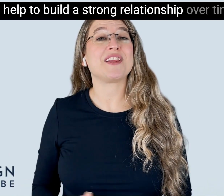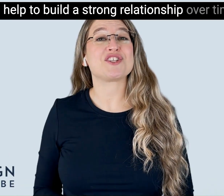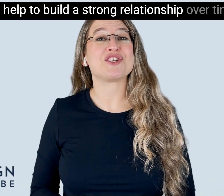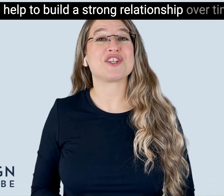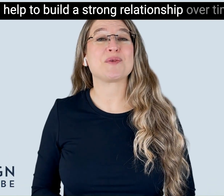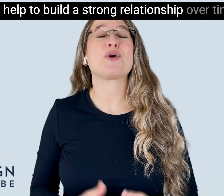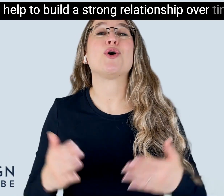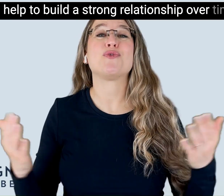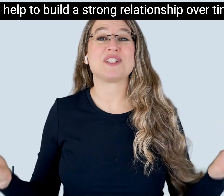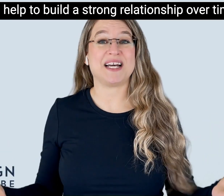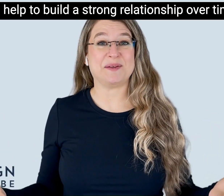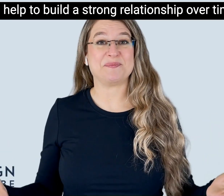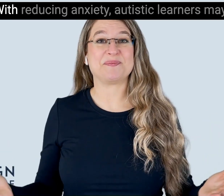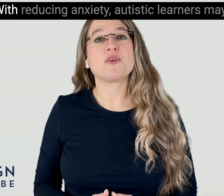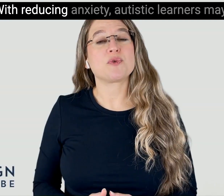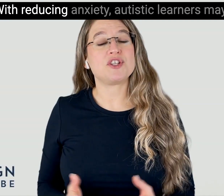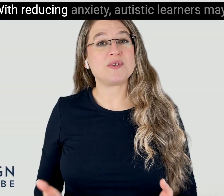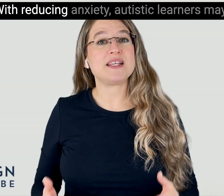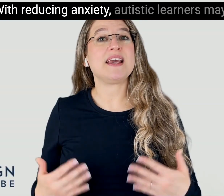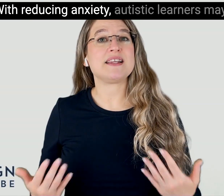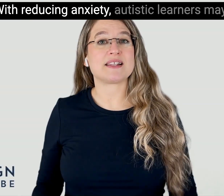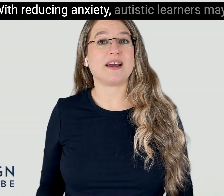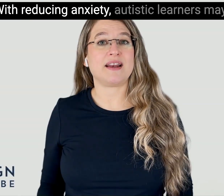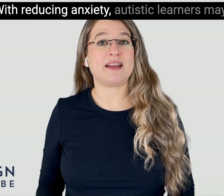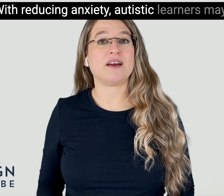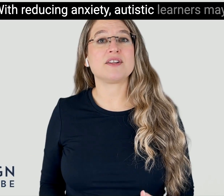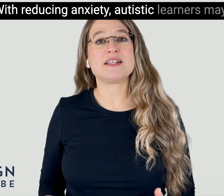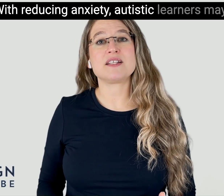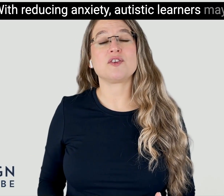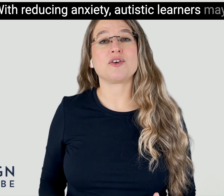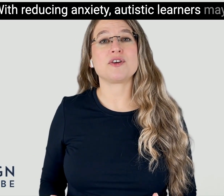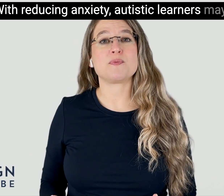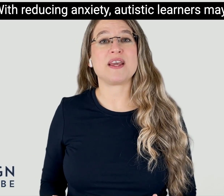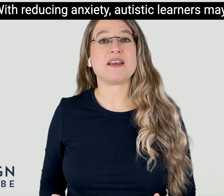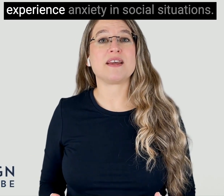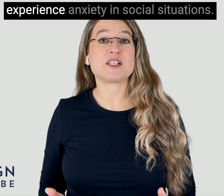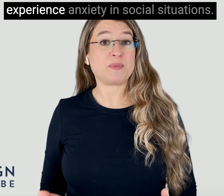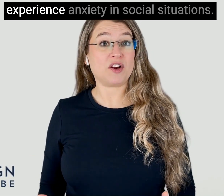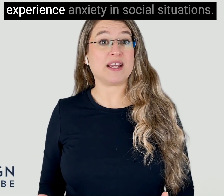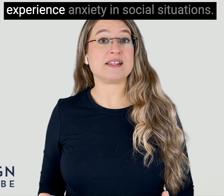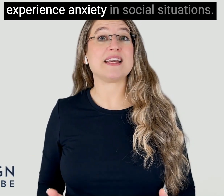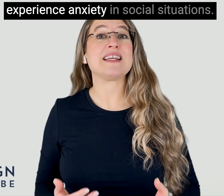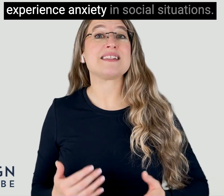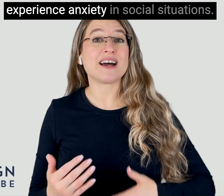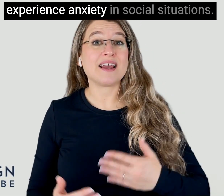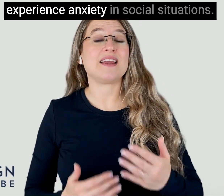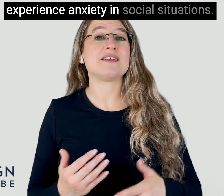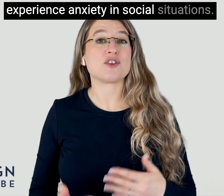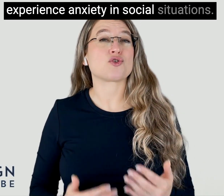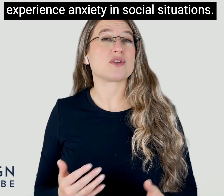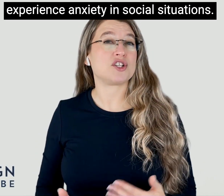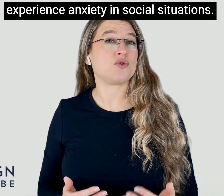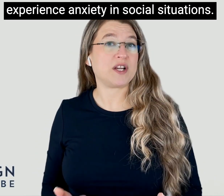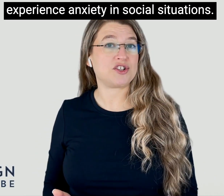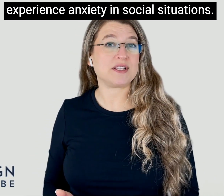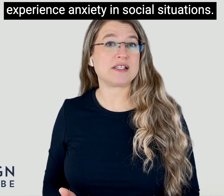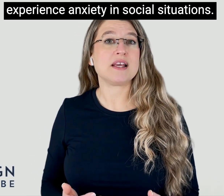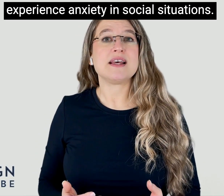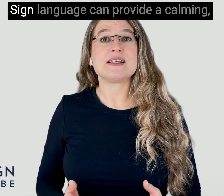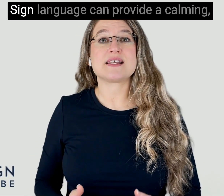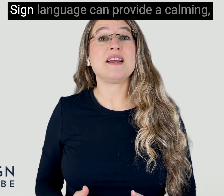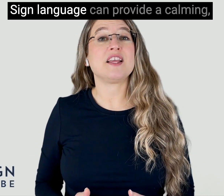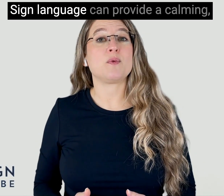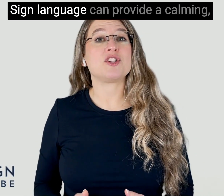strong relationship over time. With reducing anxiety, autistic learners may experience anxiety in social